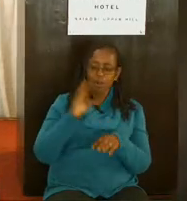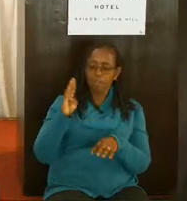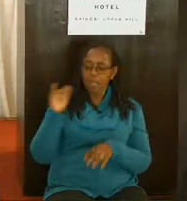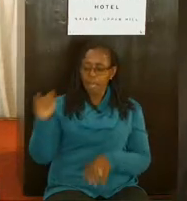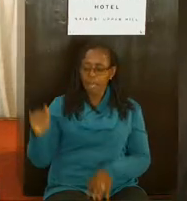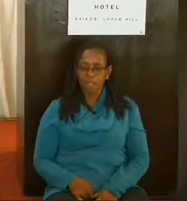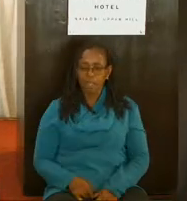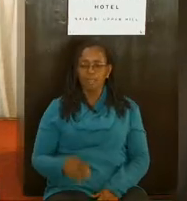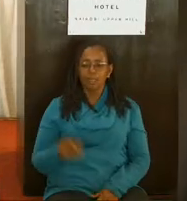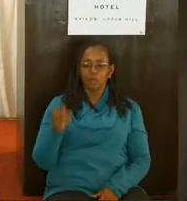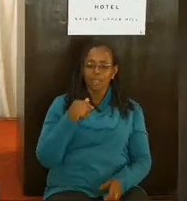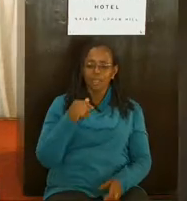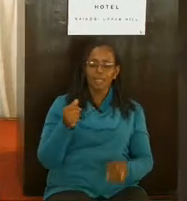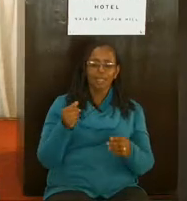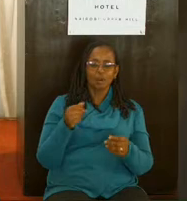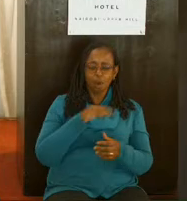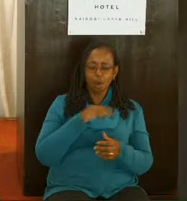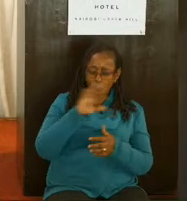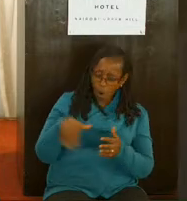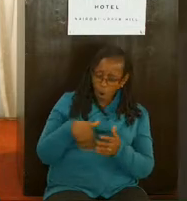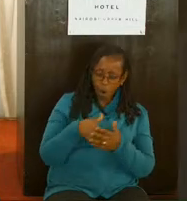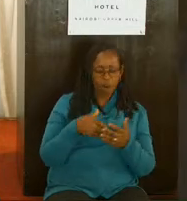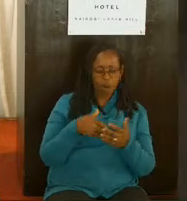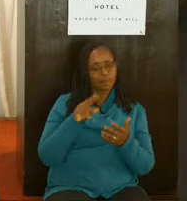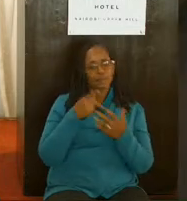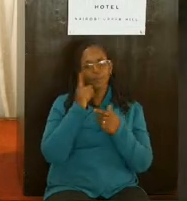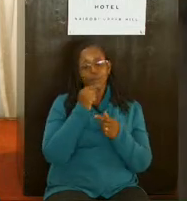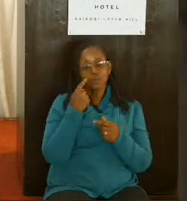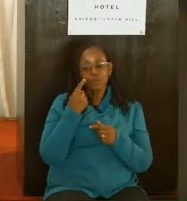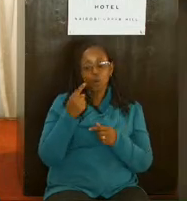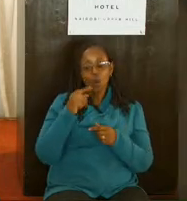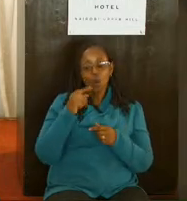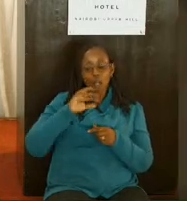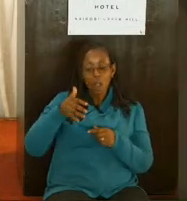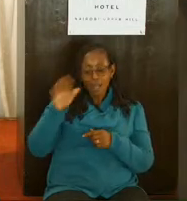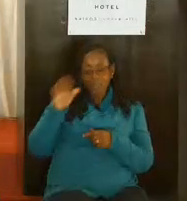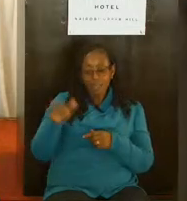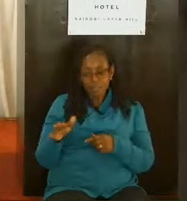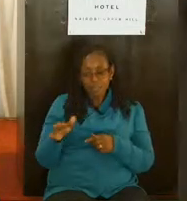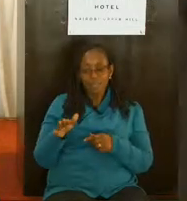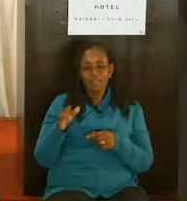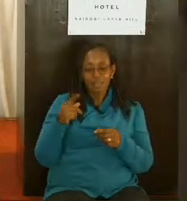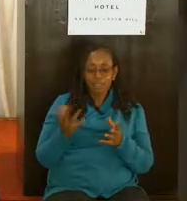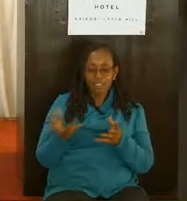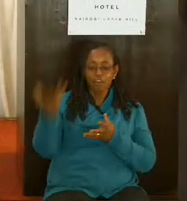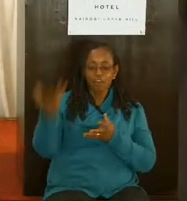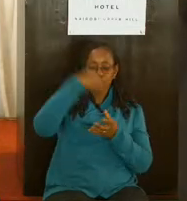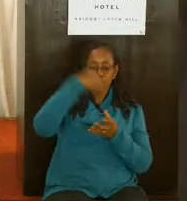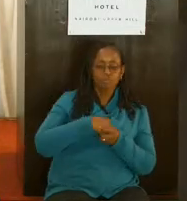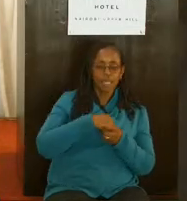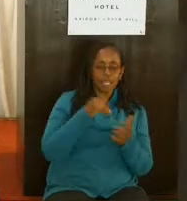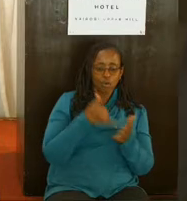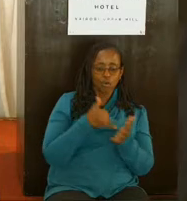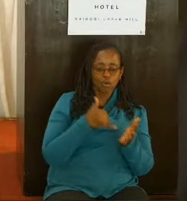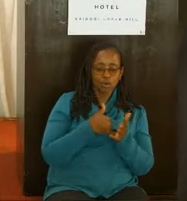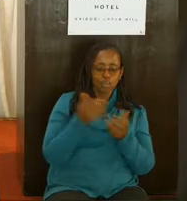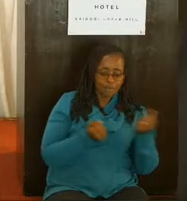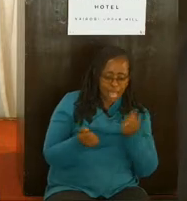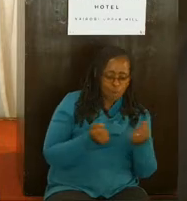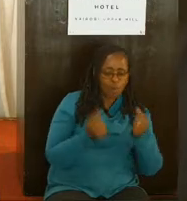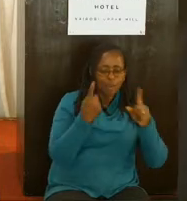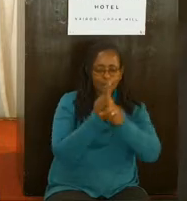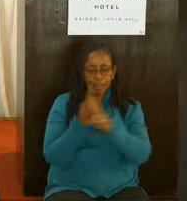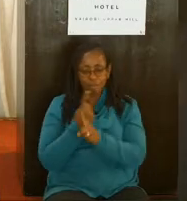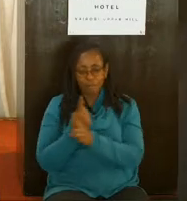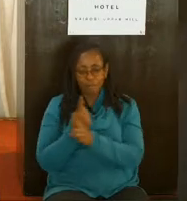and we ended up getting duped into all that you saw all our County assemblies uh getting dipped in all those things including the vehicles and all those